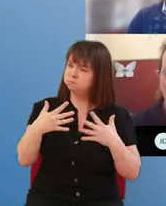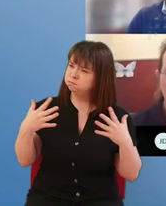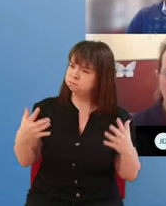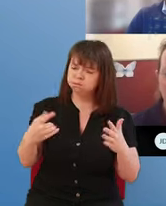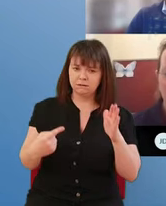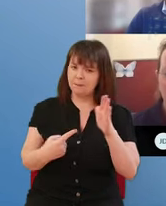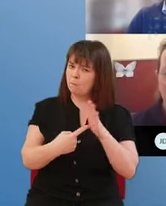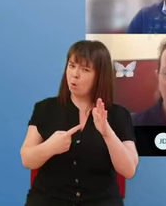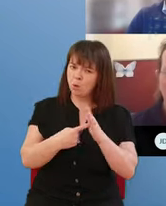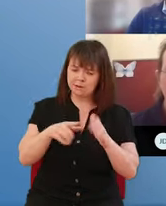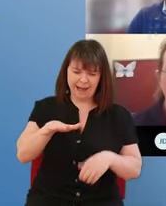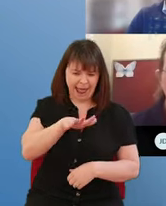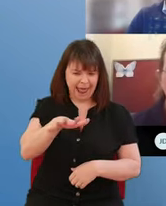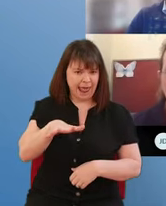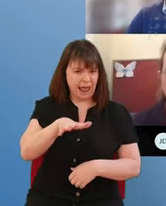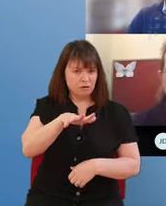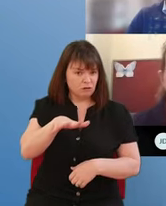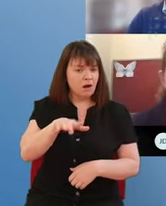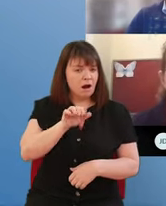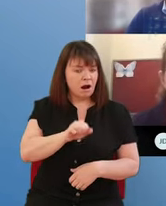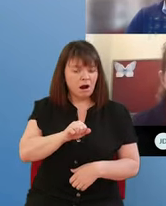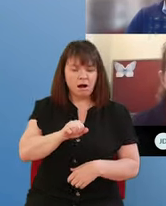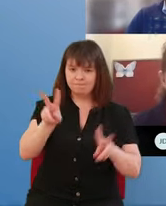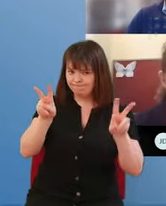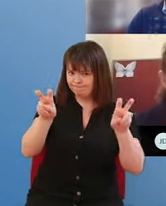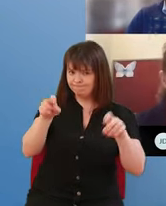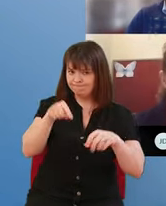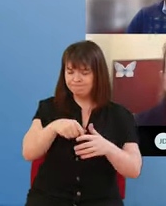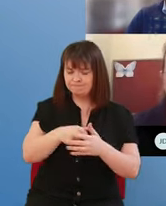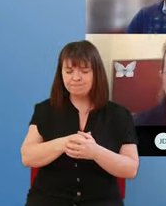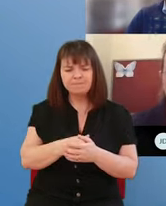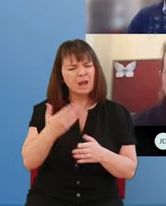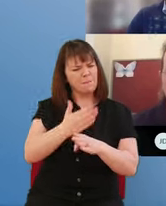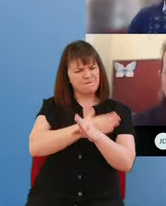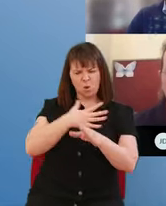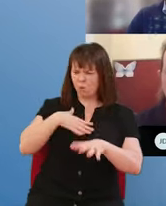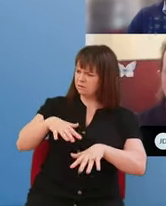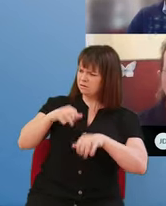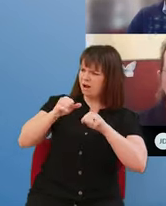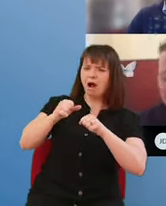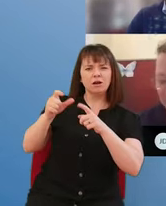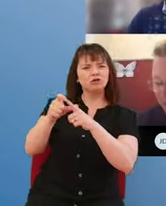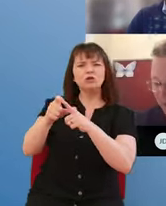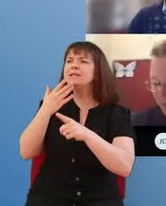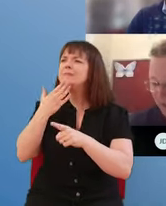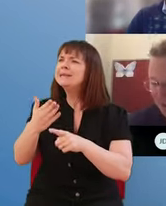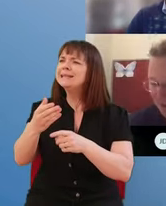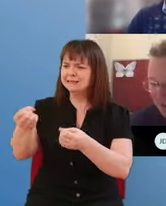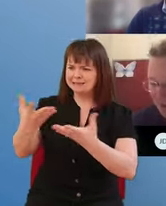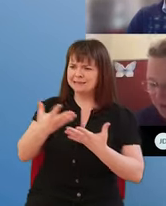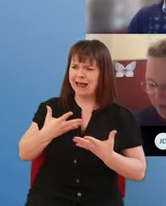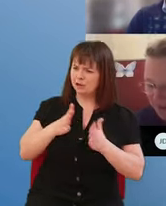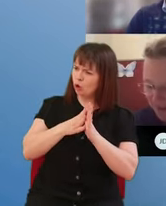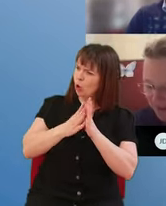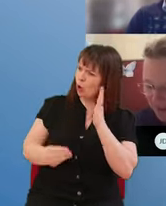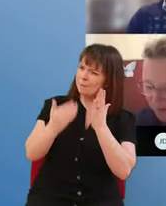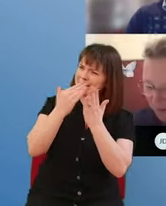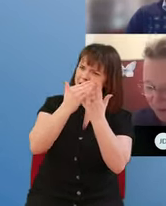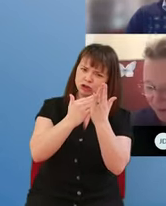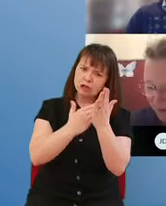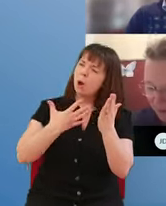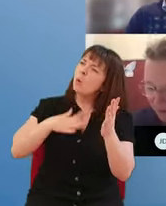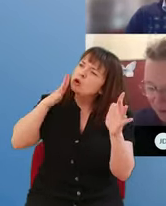I just check what time you've allowed for it, just so that helps me in terms of how I present? You've got 10 minutes, but